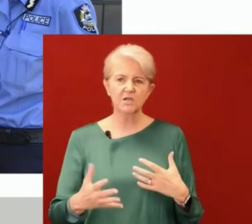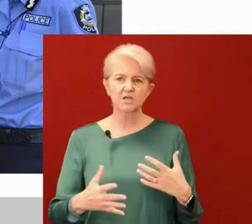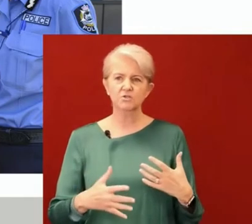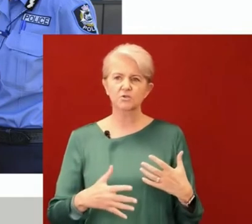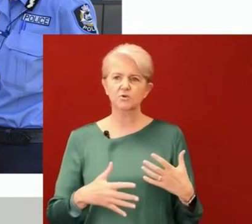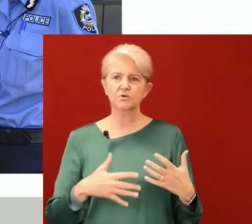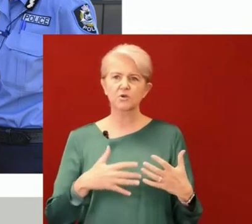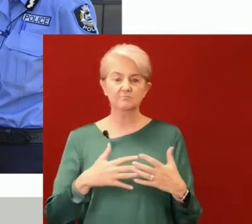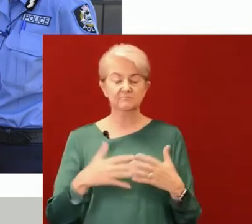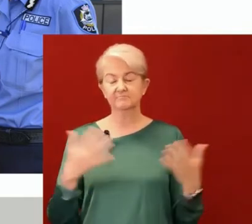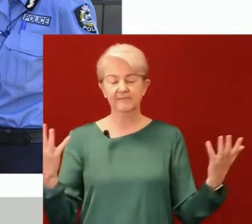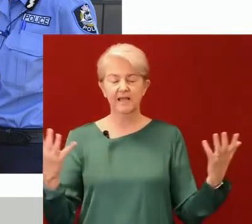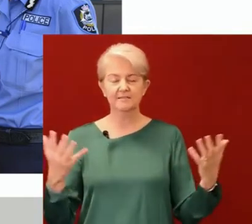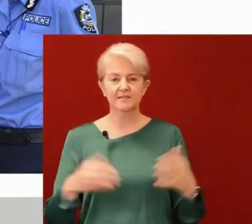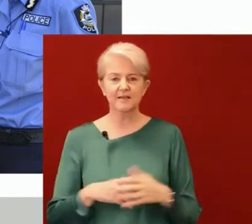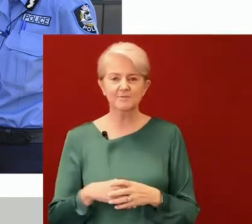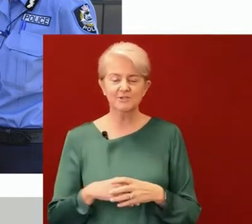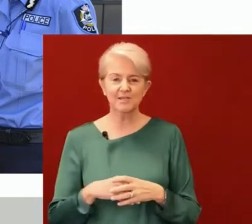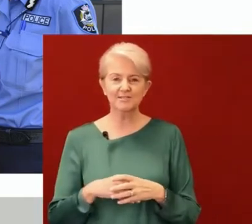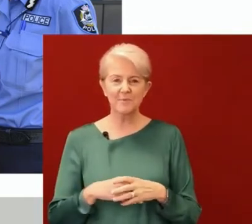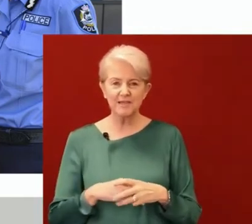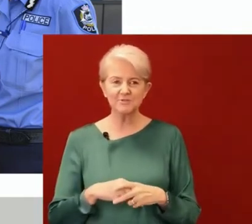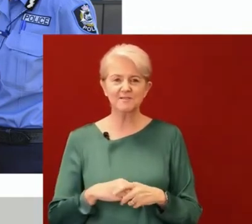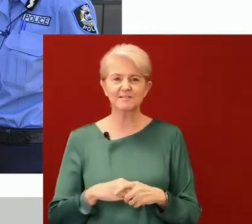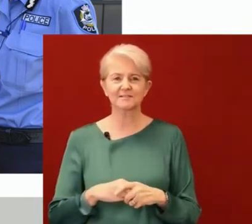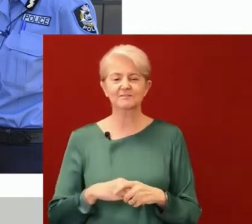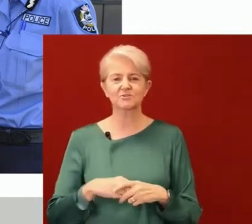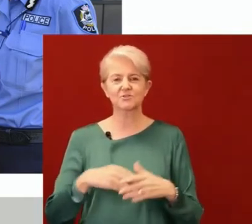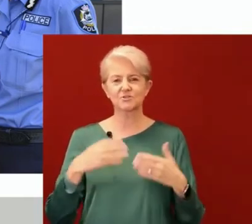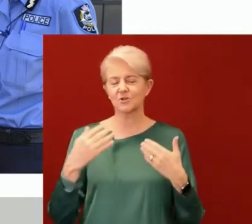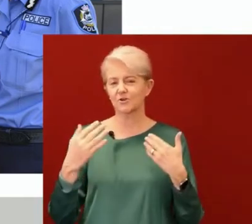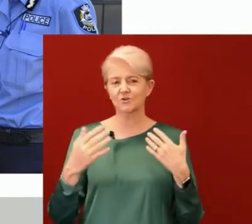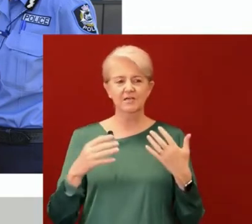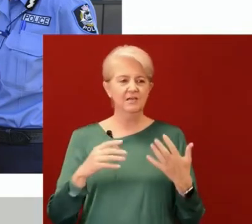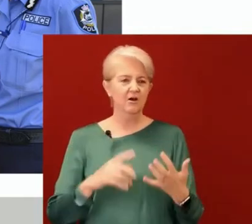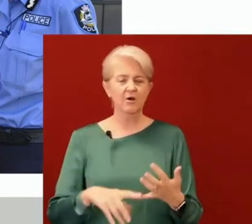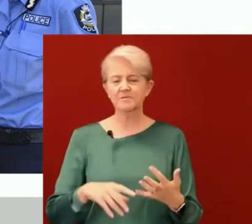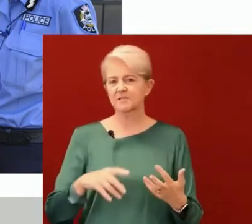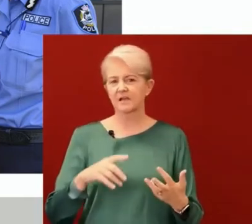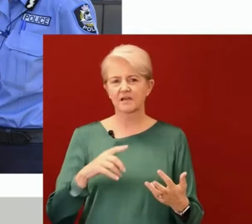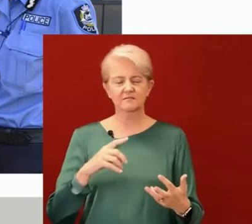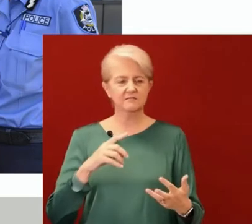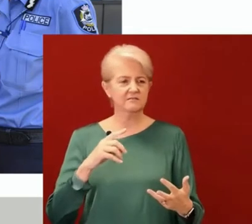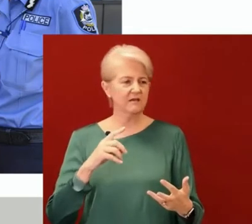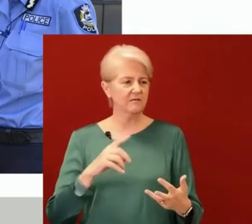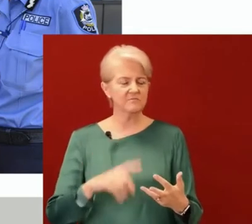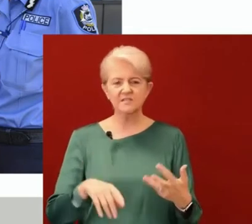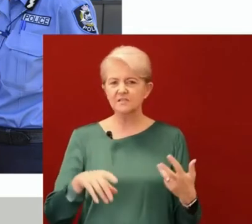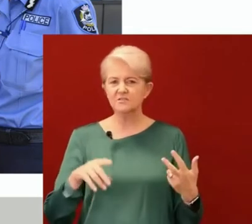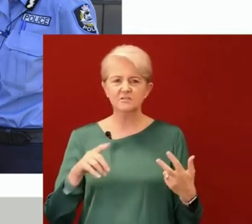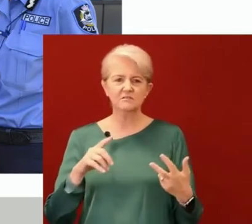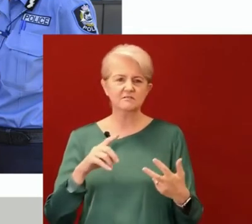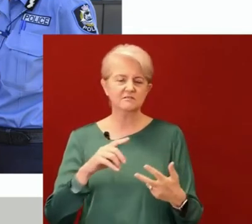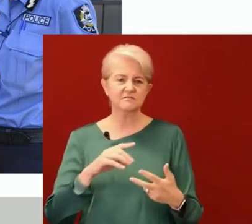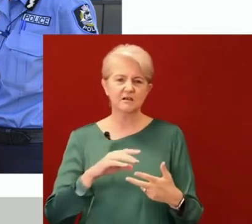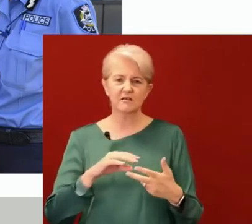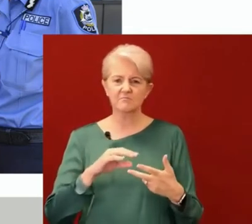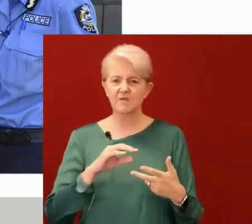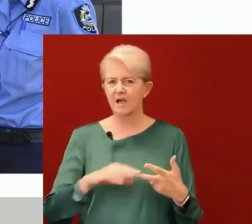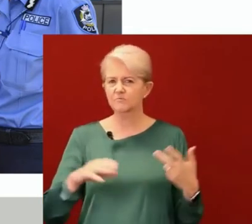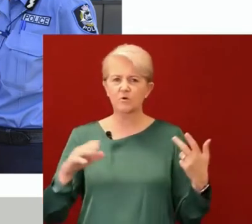response to, as the name suggests, major incidents. So homicides,